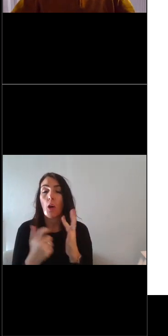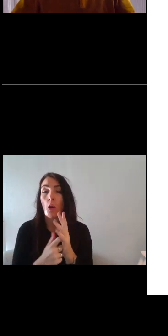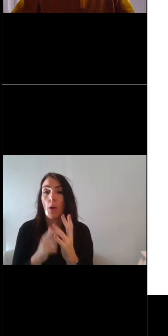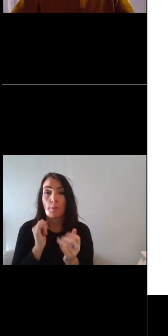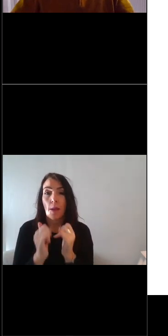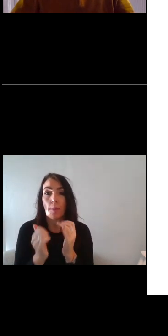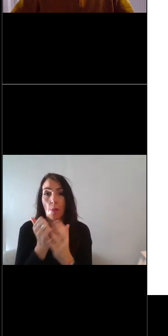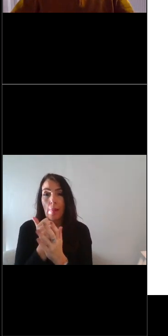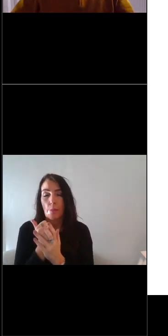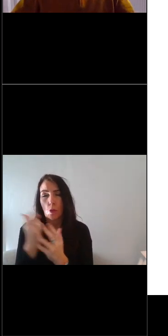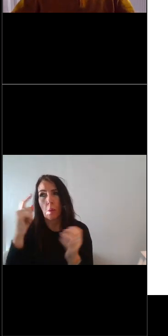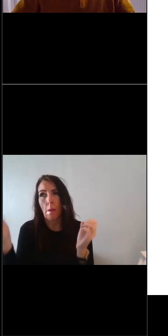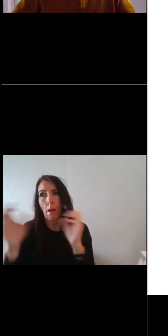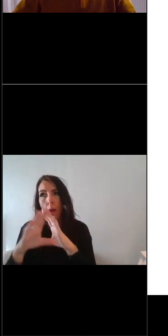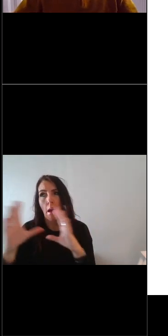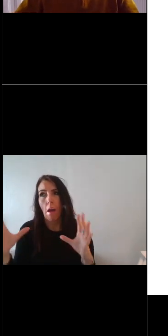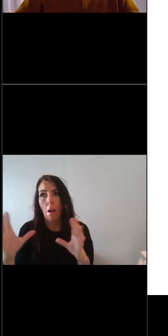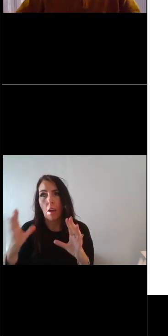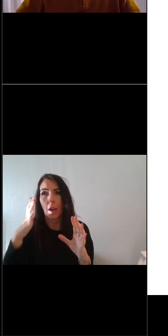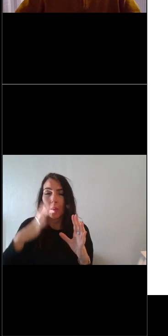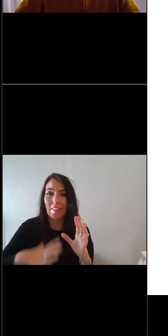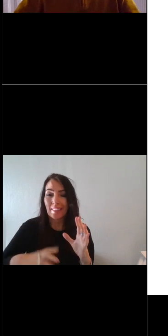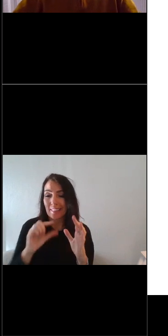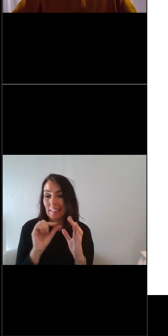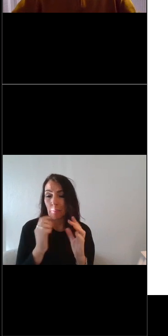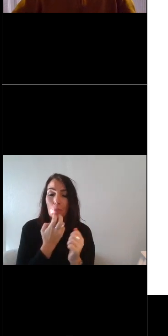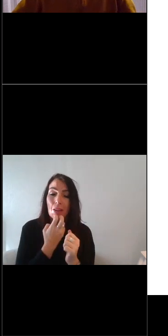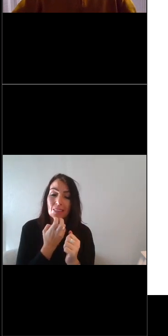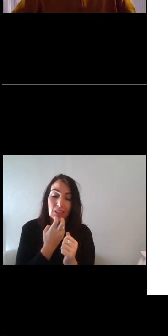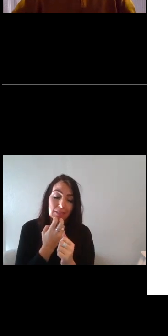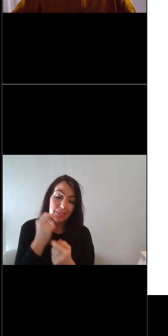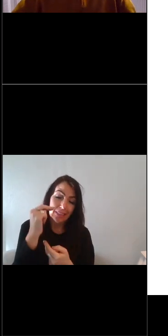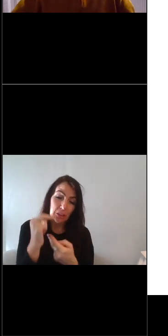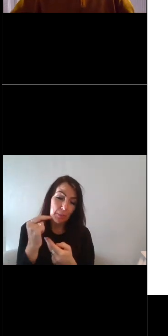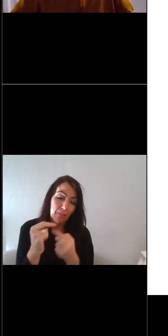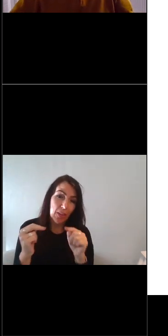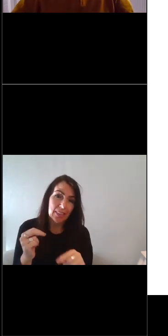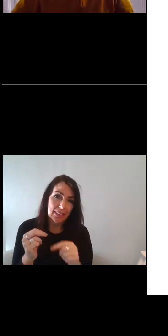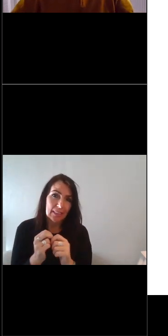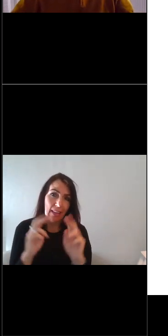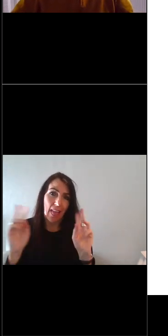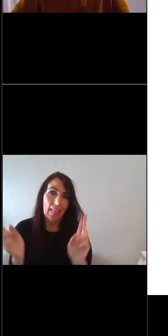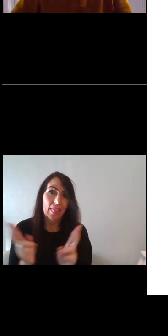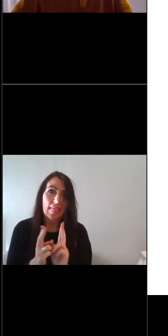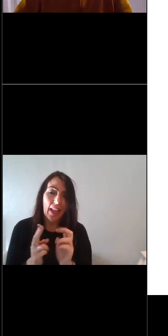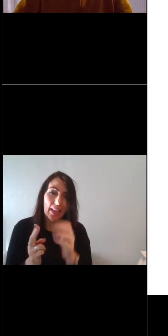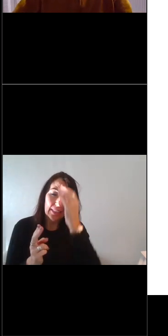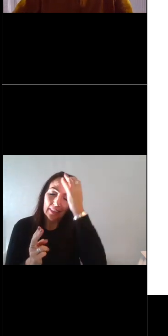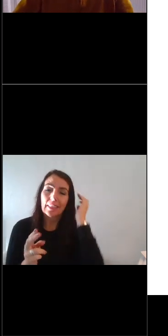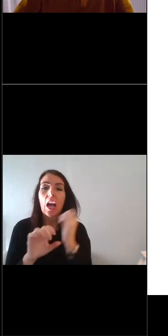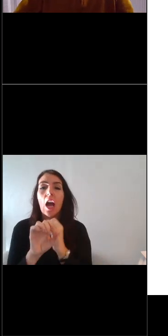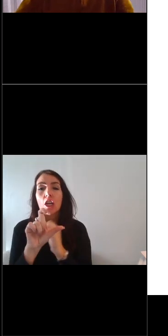you to see that you only need the smaller battery model, which is cheaper and has less embedded carbon in it.